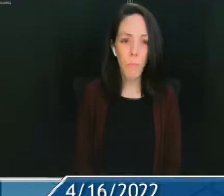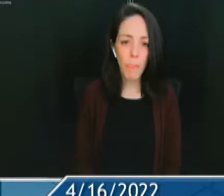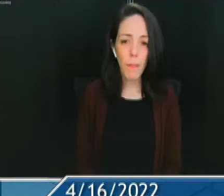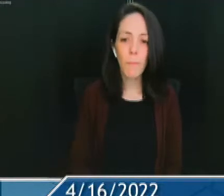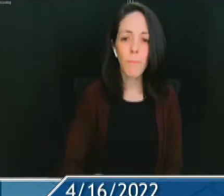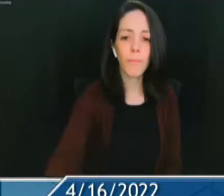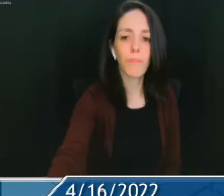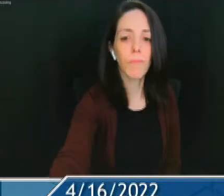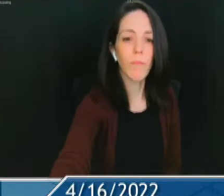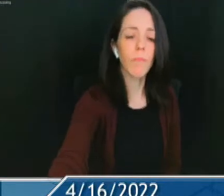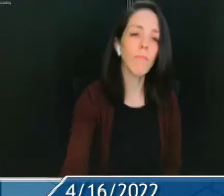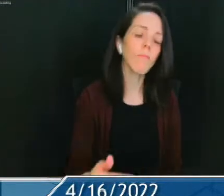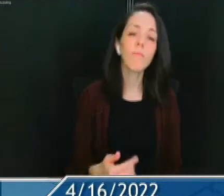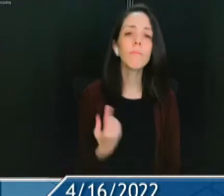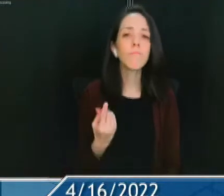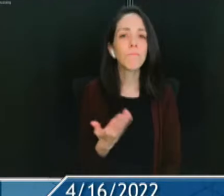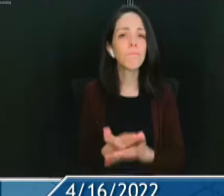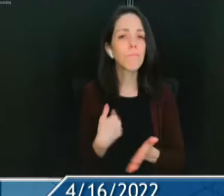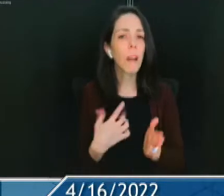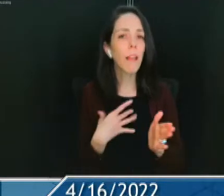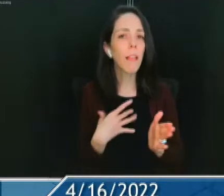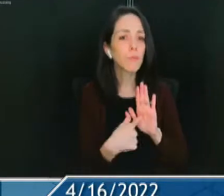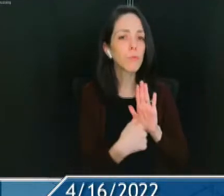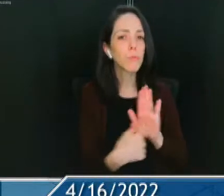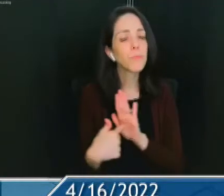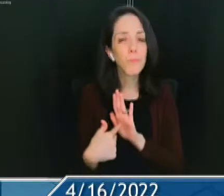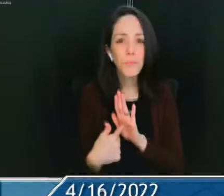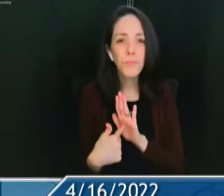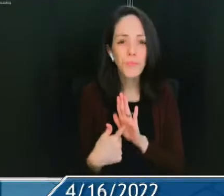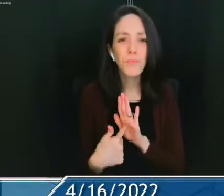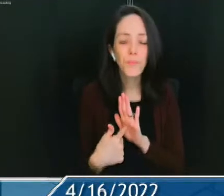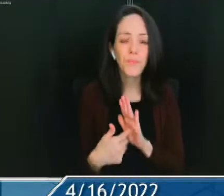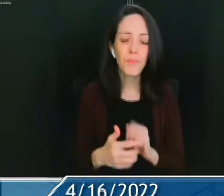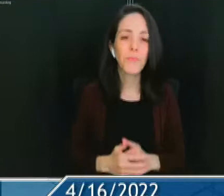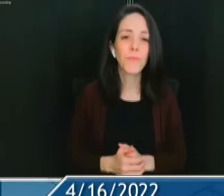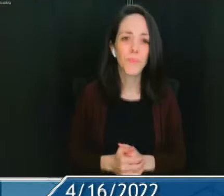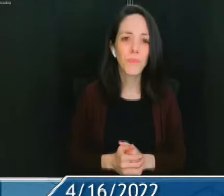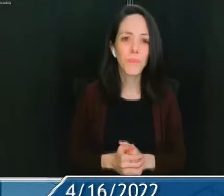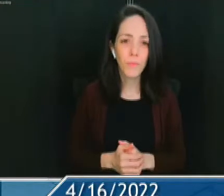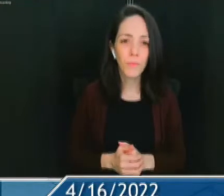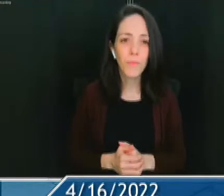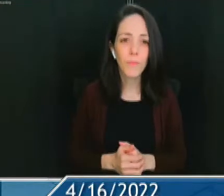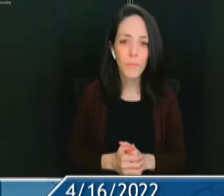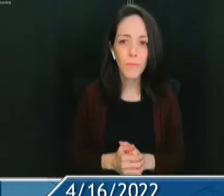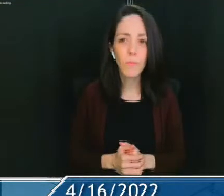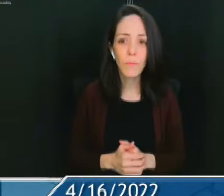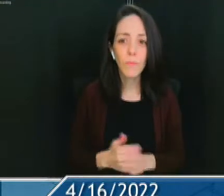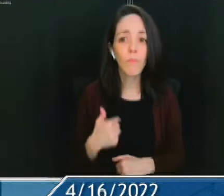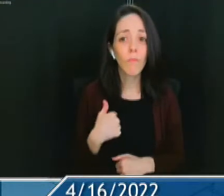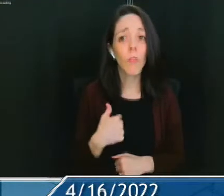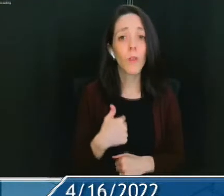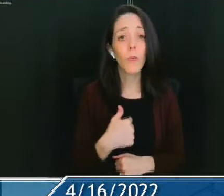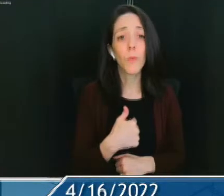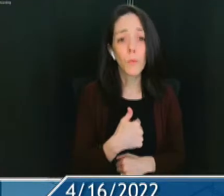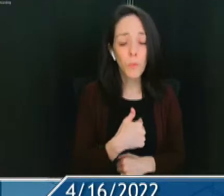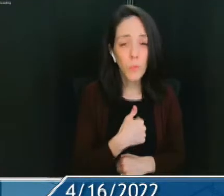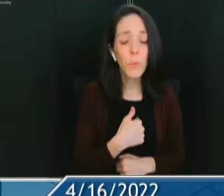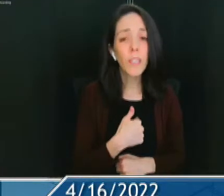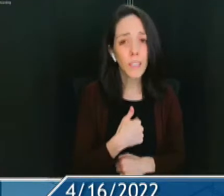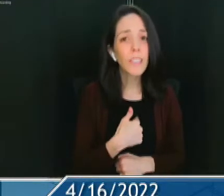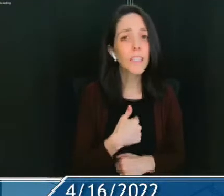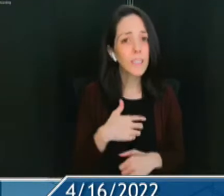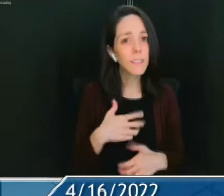to share when we talk about our budgets and it comes time for budget decision making is that we spend a lot of time at the city talking about the use of